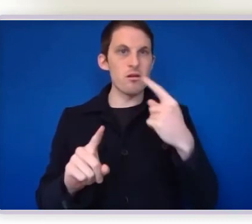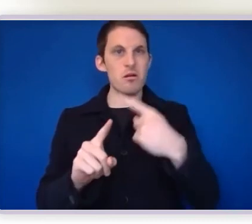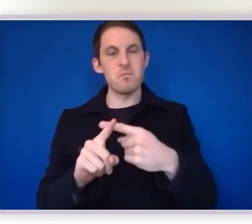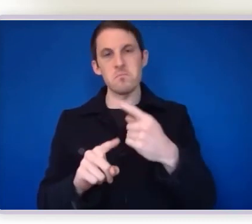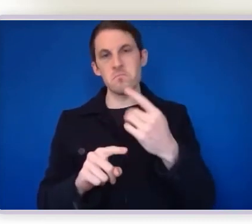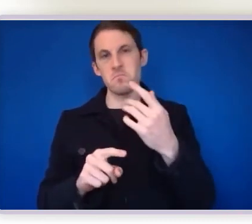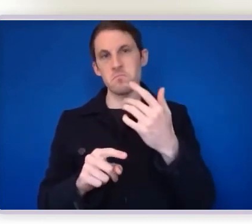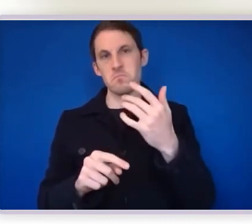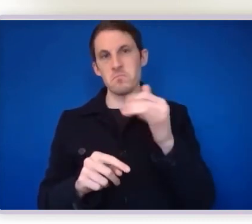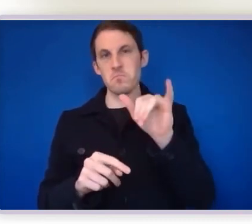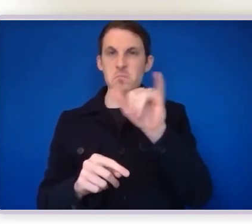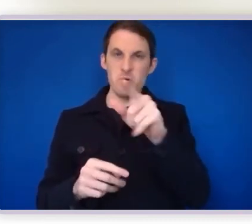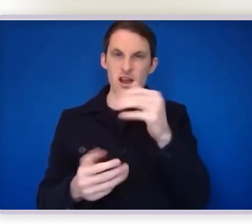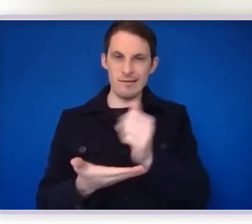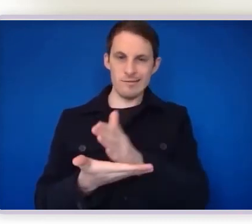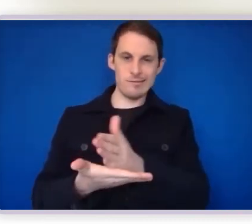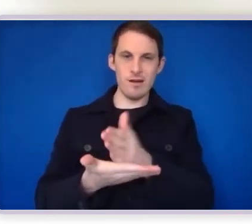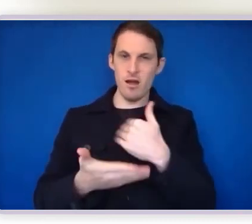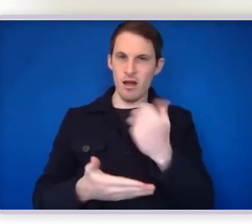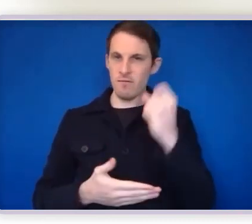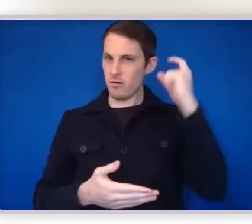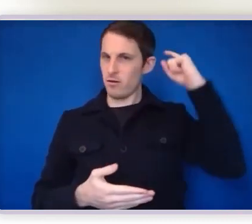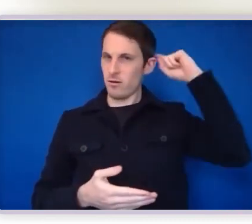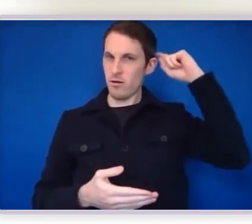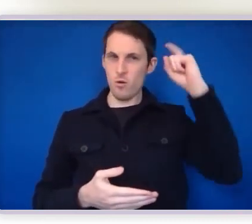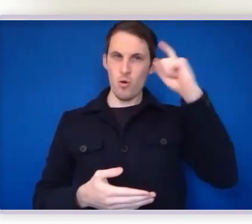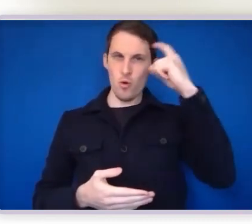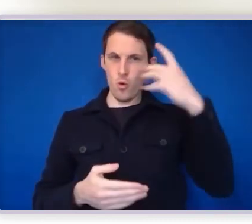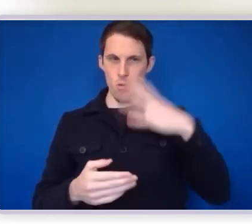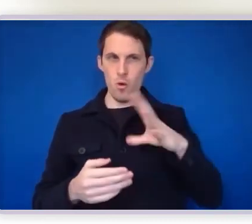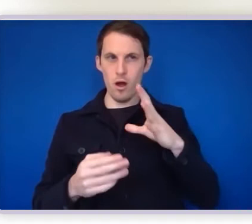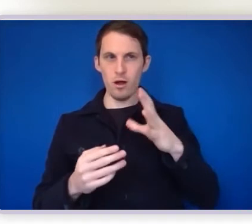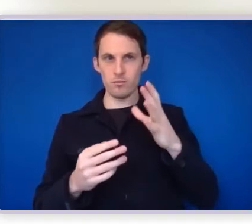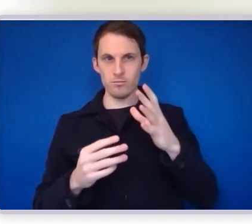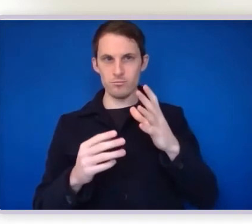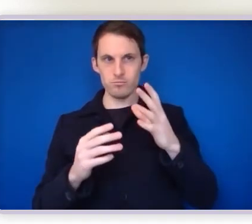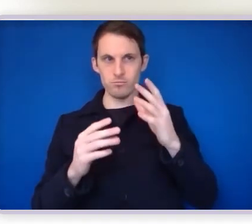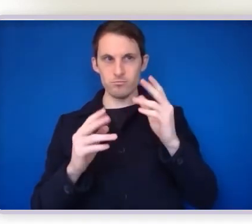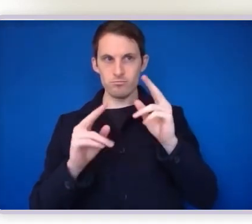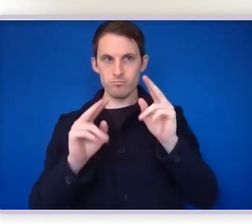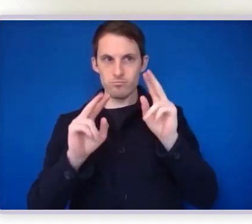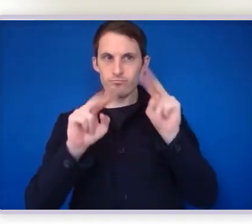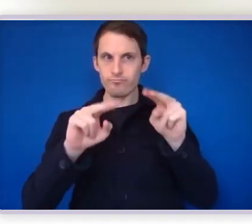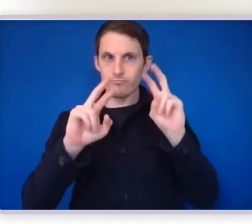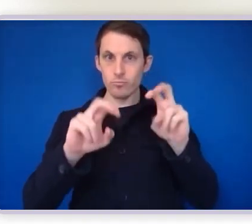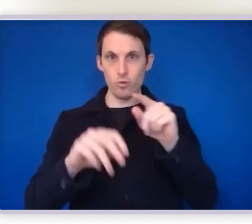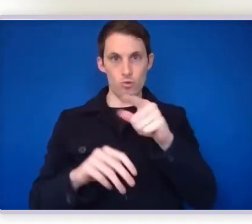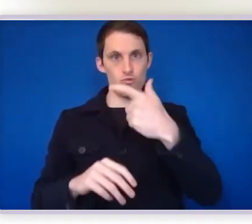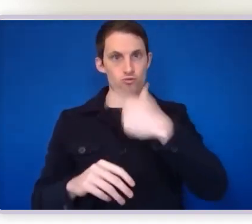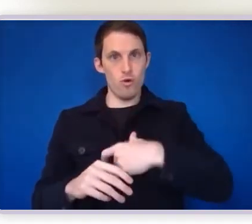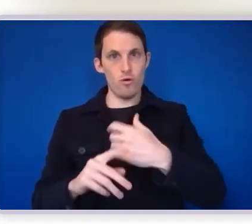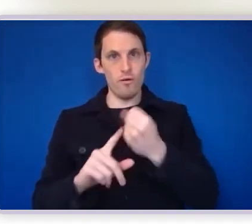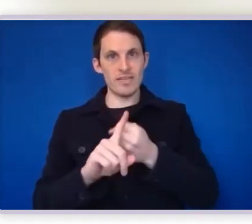kind of concerned and still want to pursue it, then you as an advocate have a choice, I